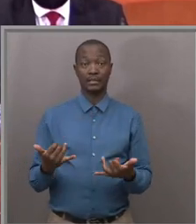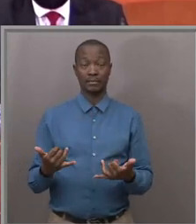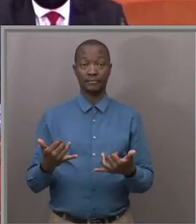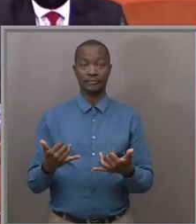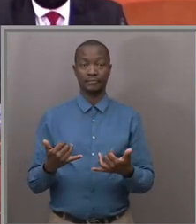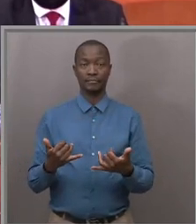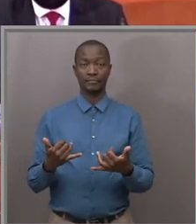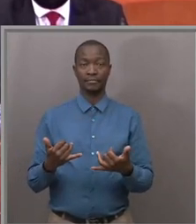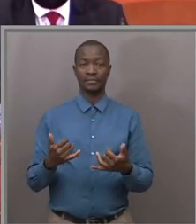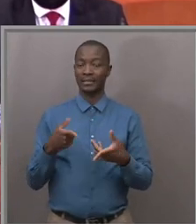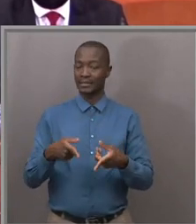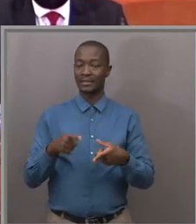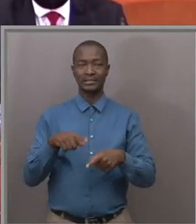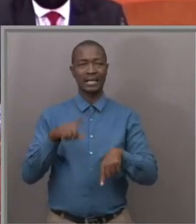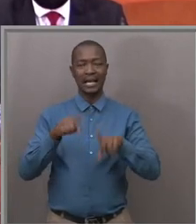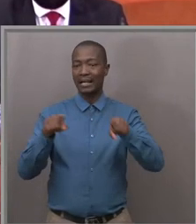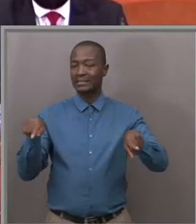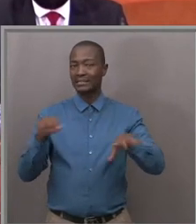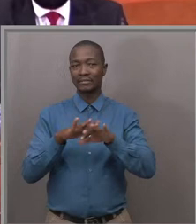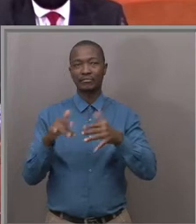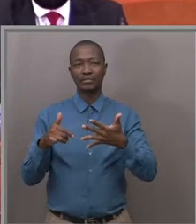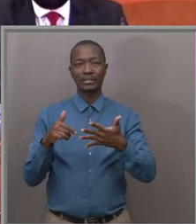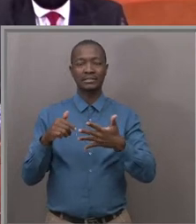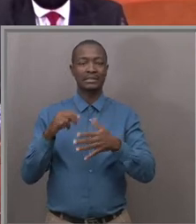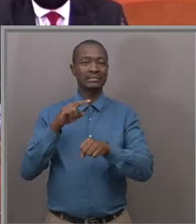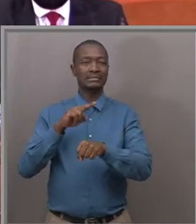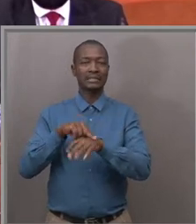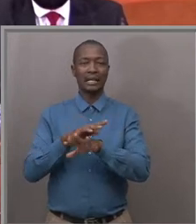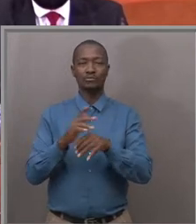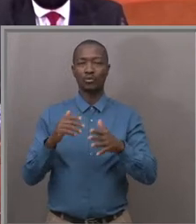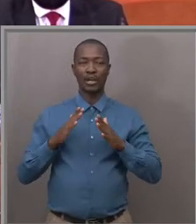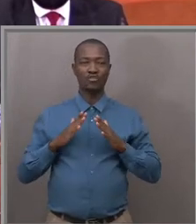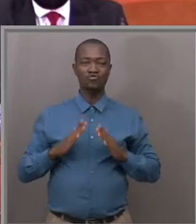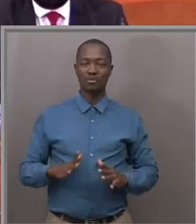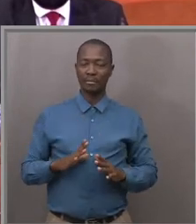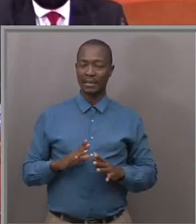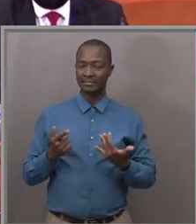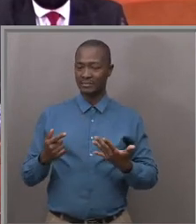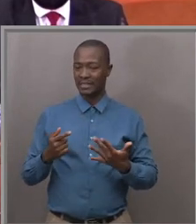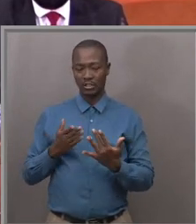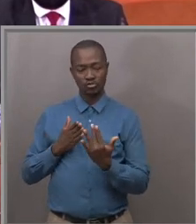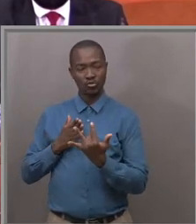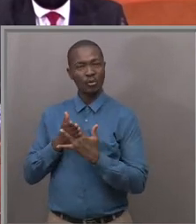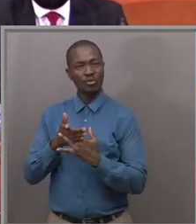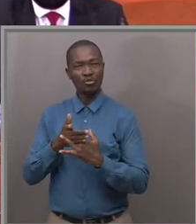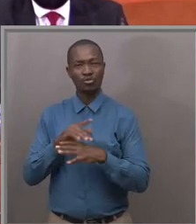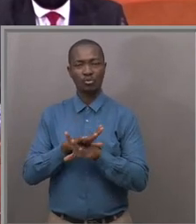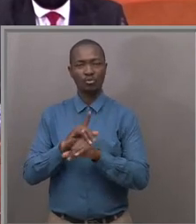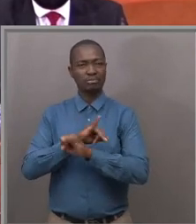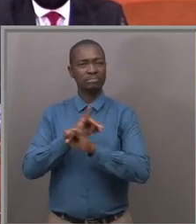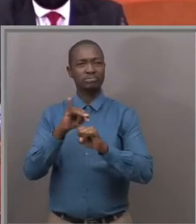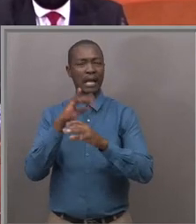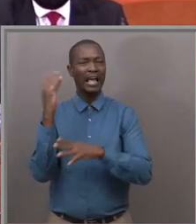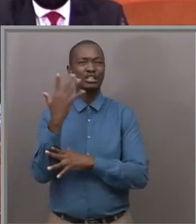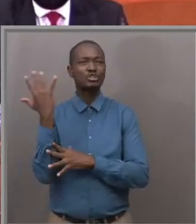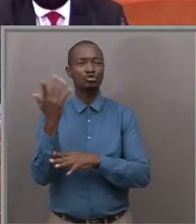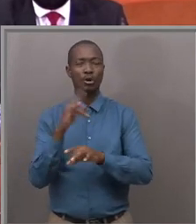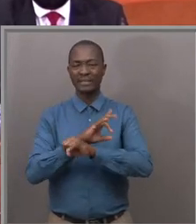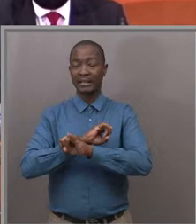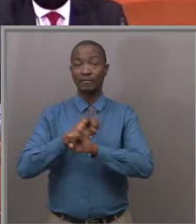These are different times when humanity is going through and is emerging from a storm of a deadly